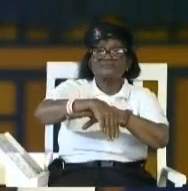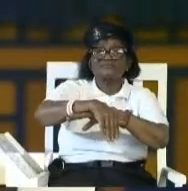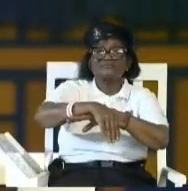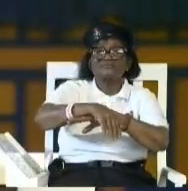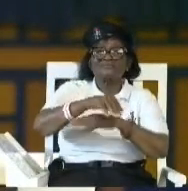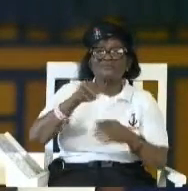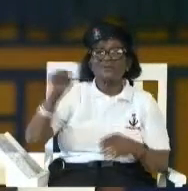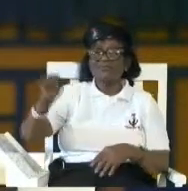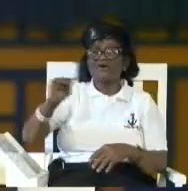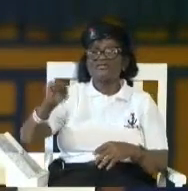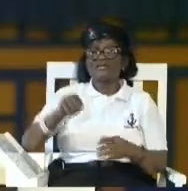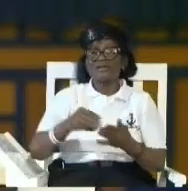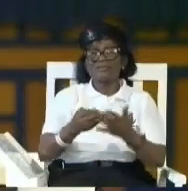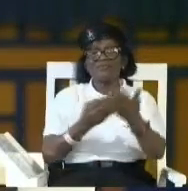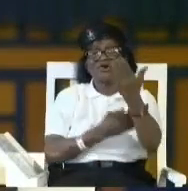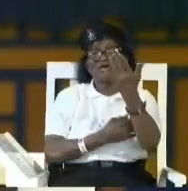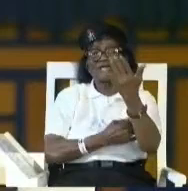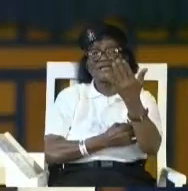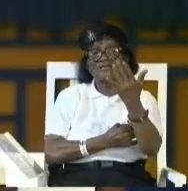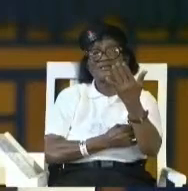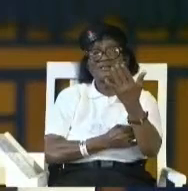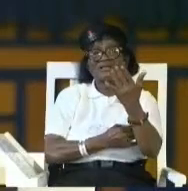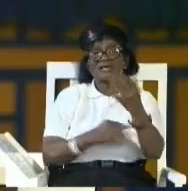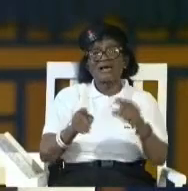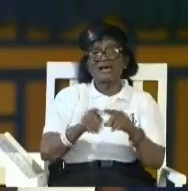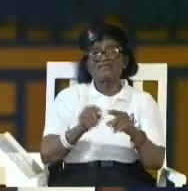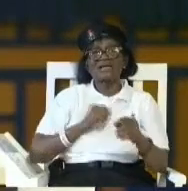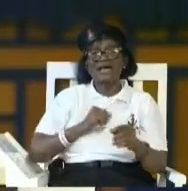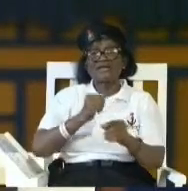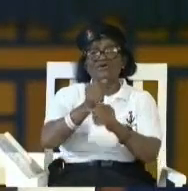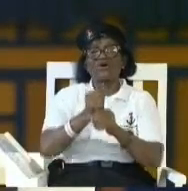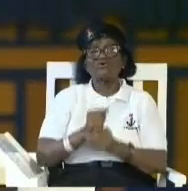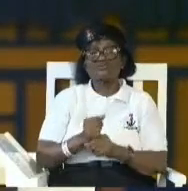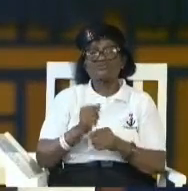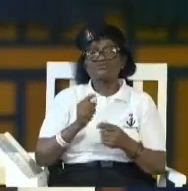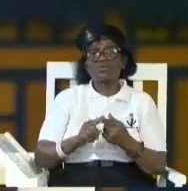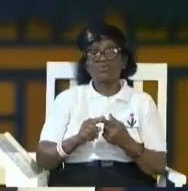Monday morning, as I got to